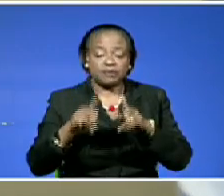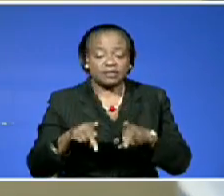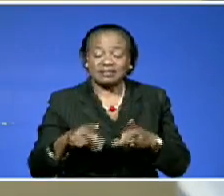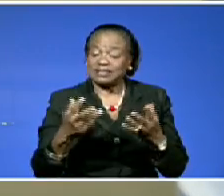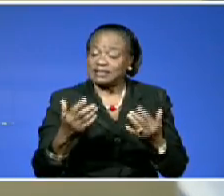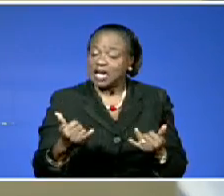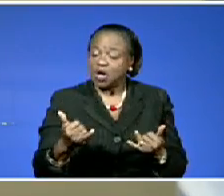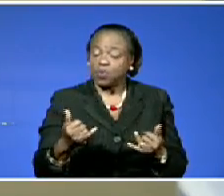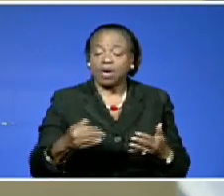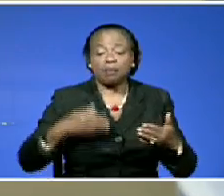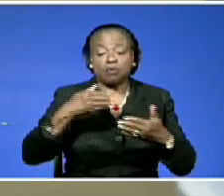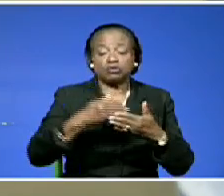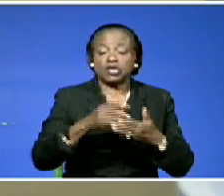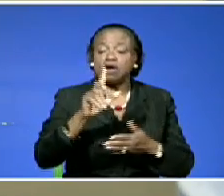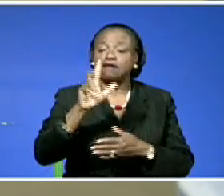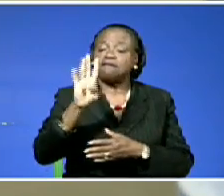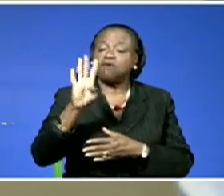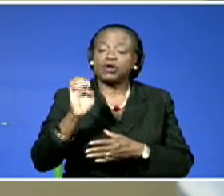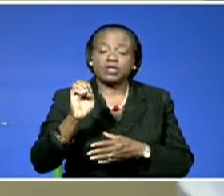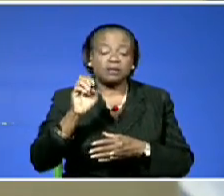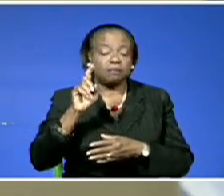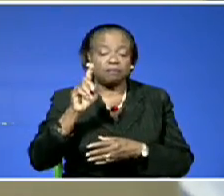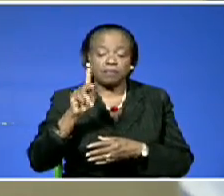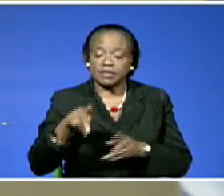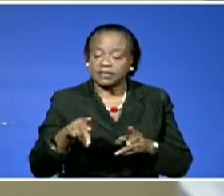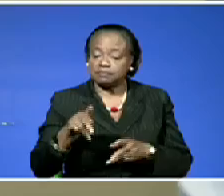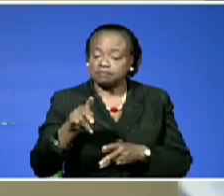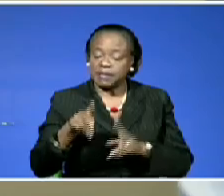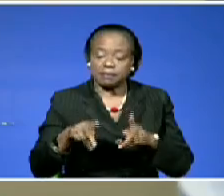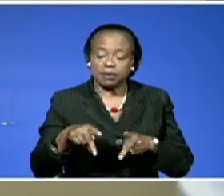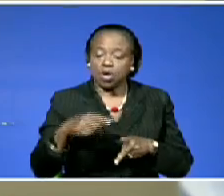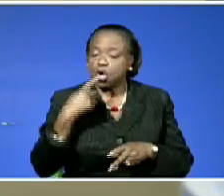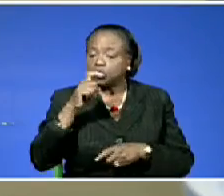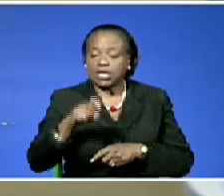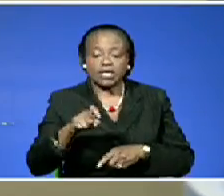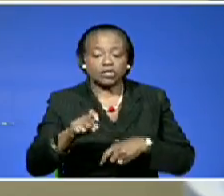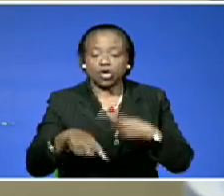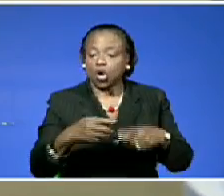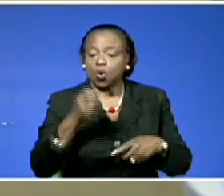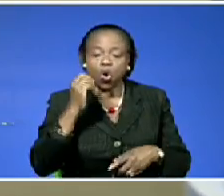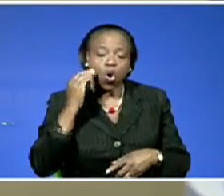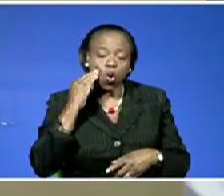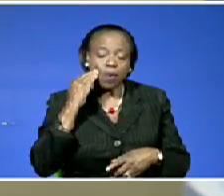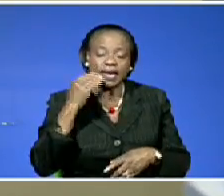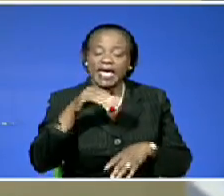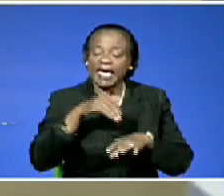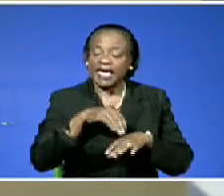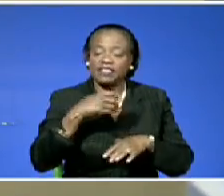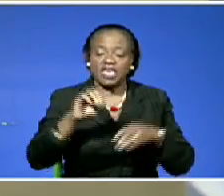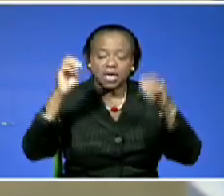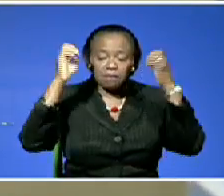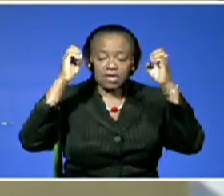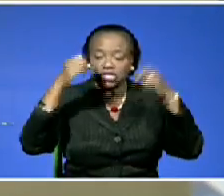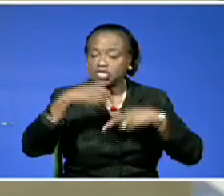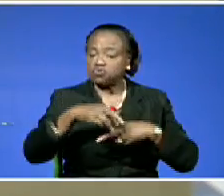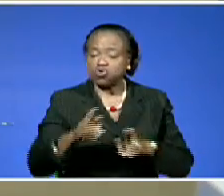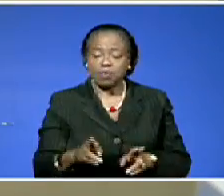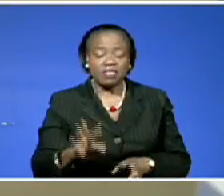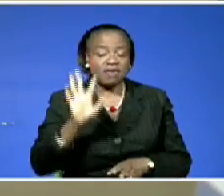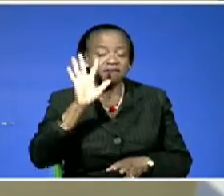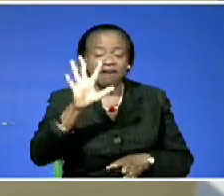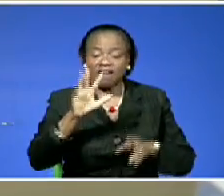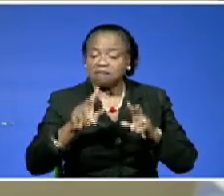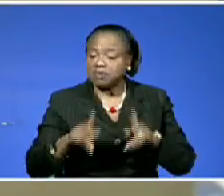now approaching 40 such persons. And even in the emergency room, there are 5 persons who fall into that